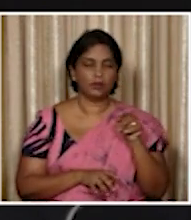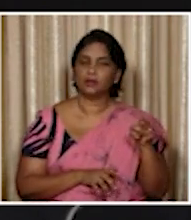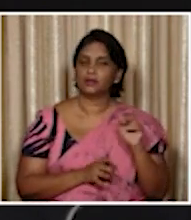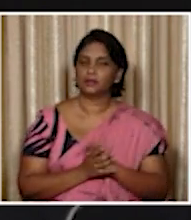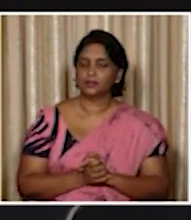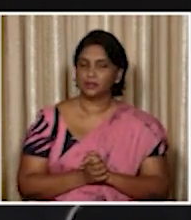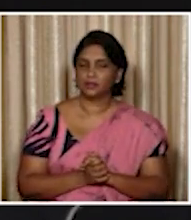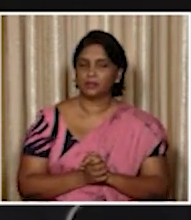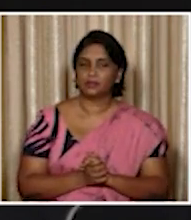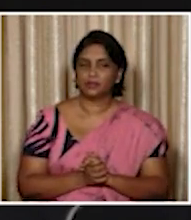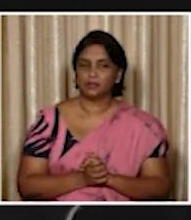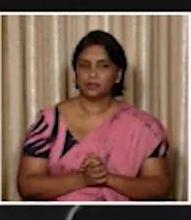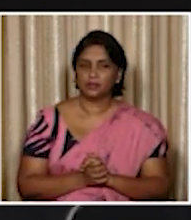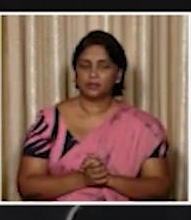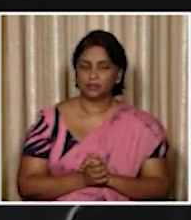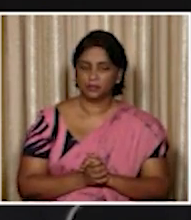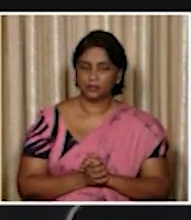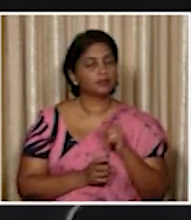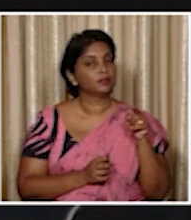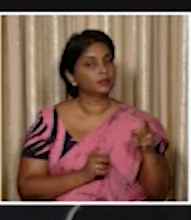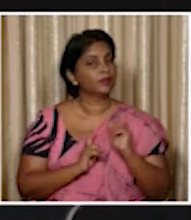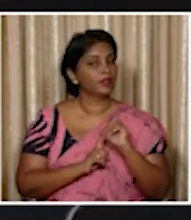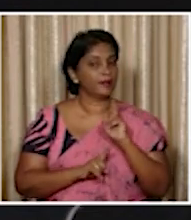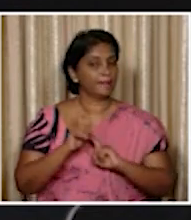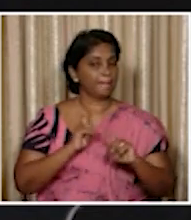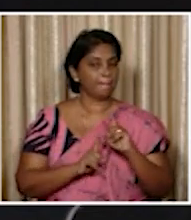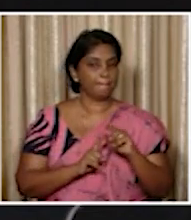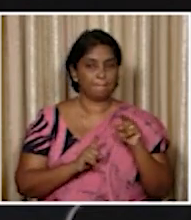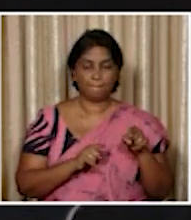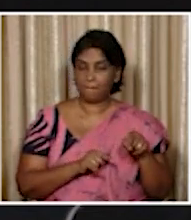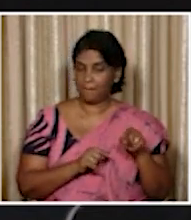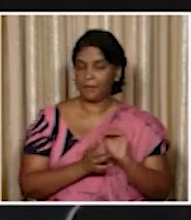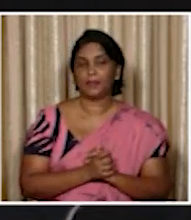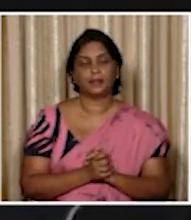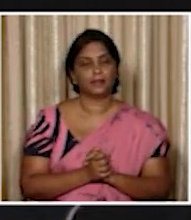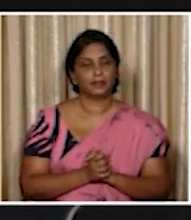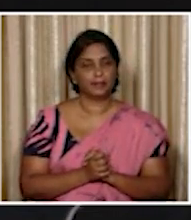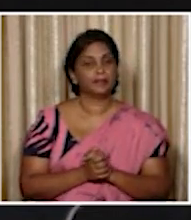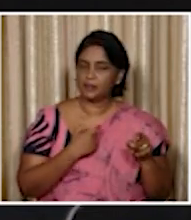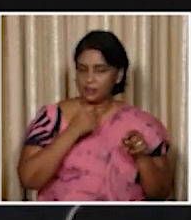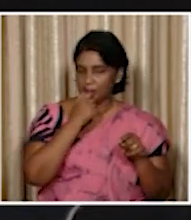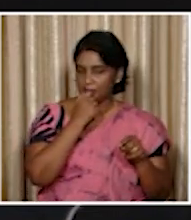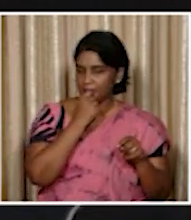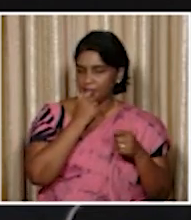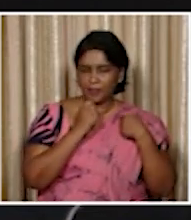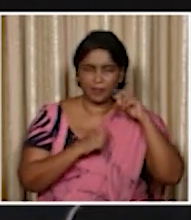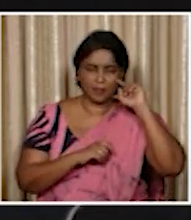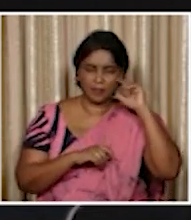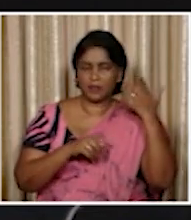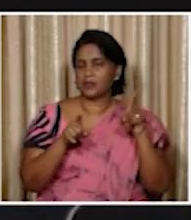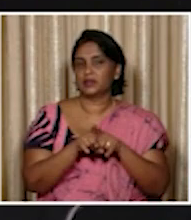Parliament is witnessing many unprecedented events one after the other, beginning